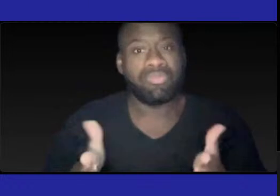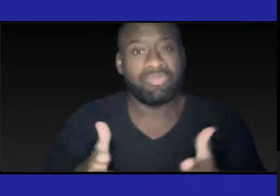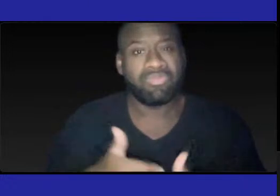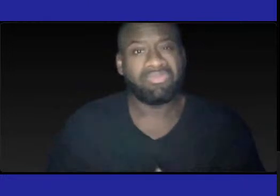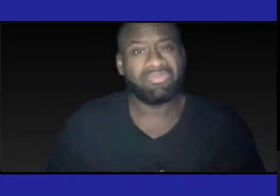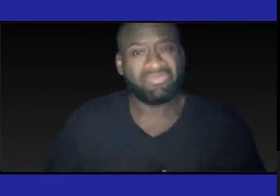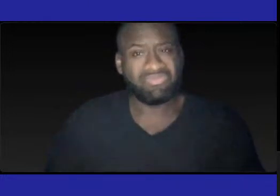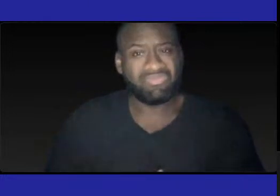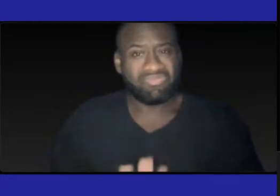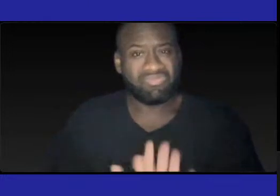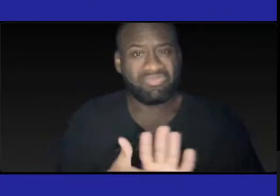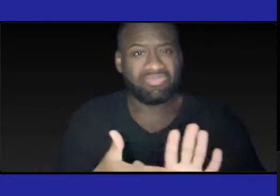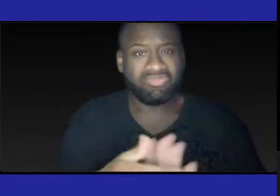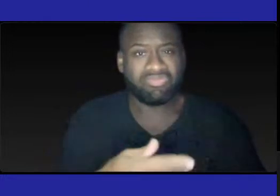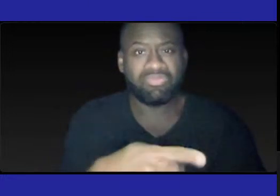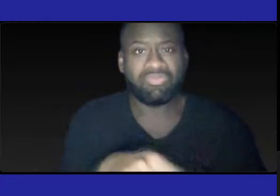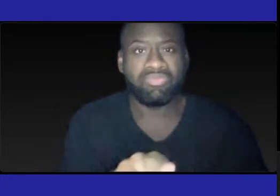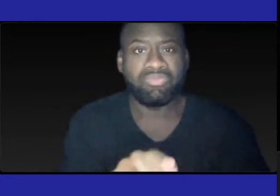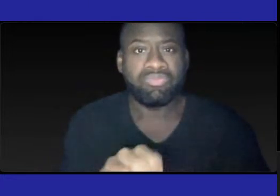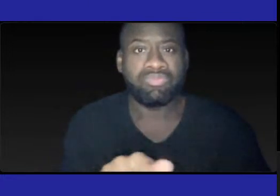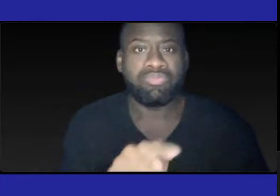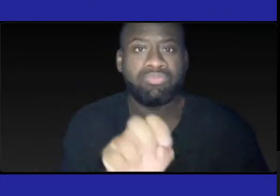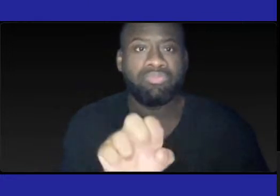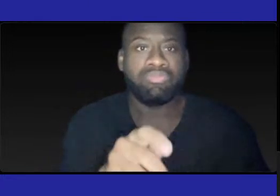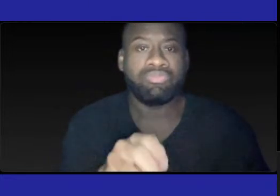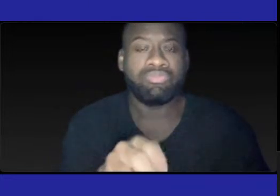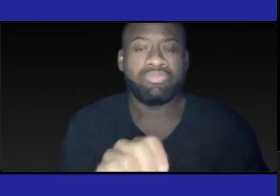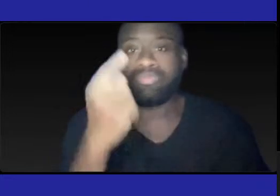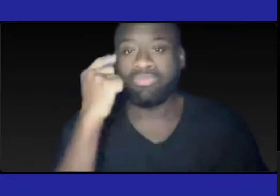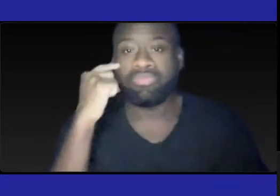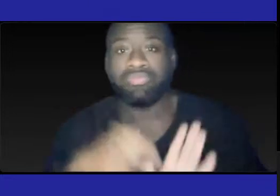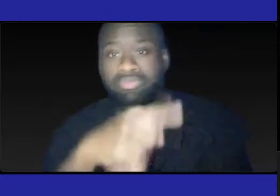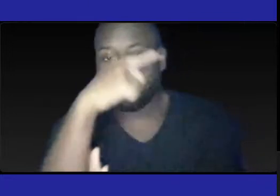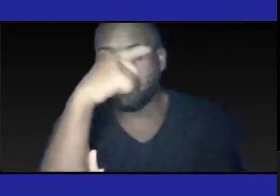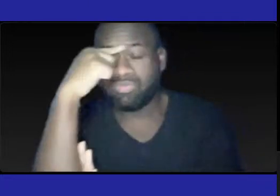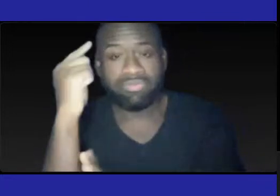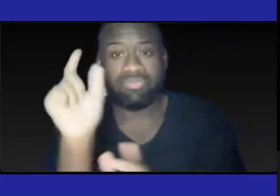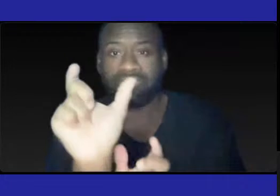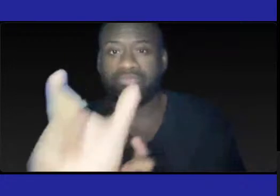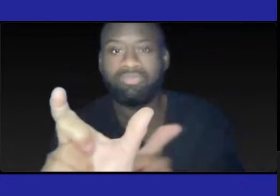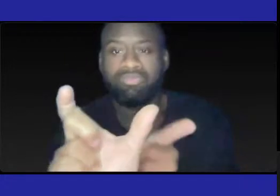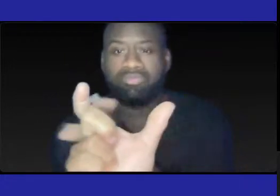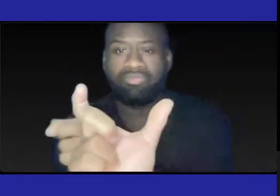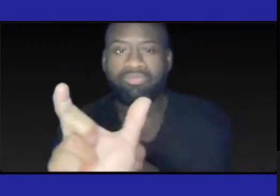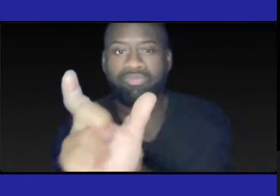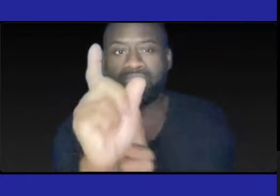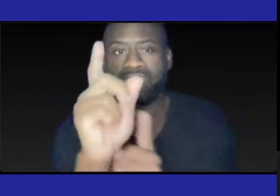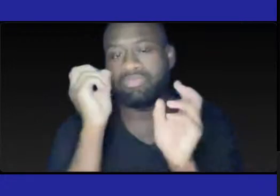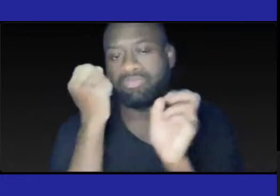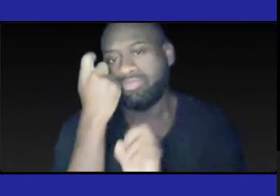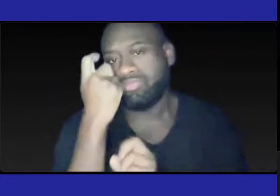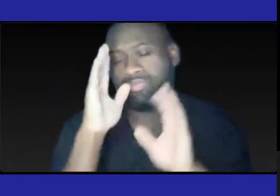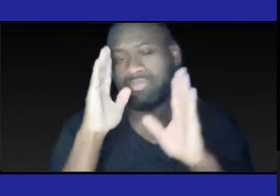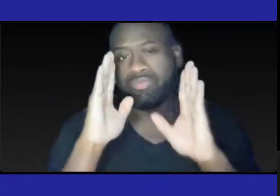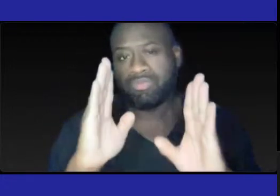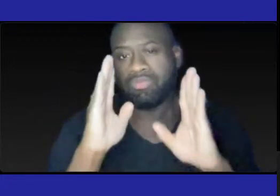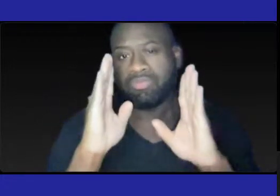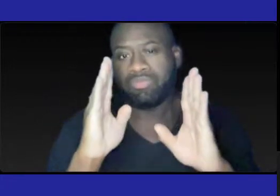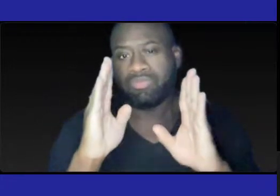are the blackened part of the slides. When we look at mental health conditions